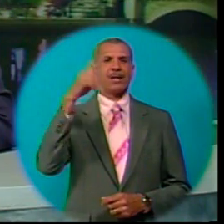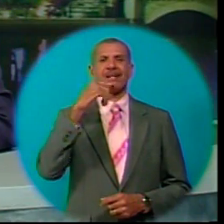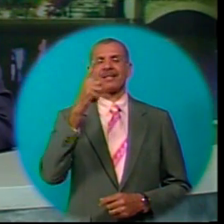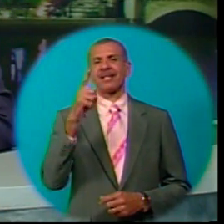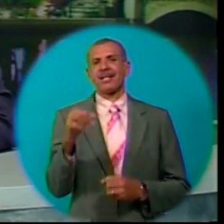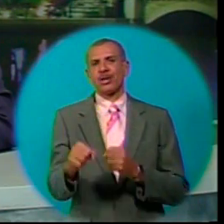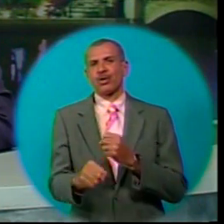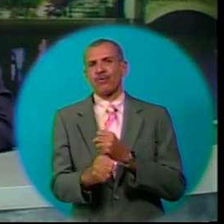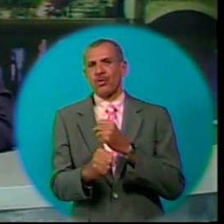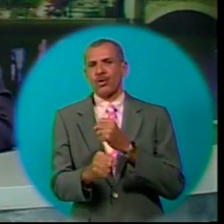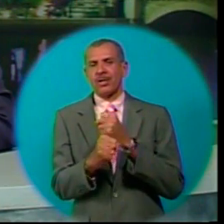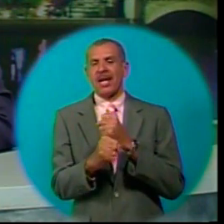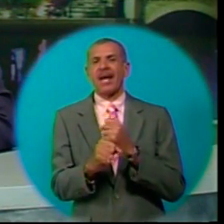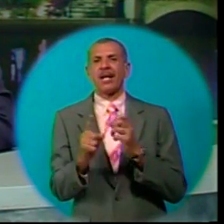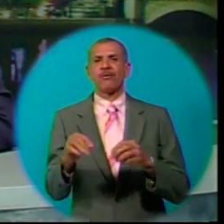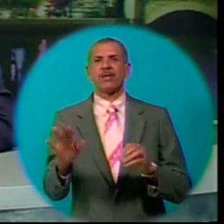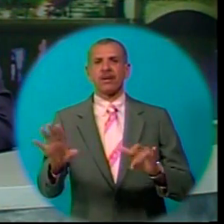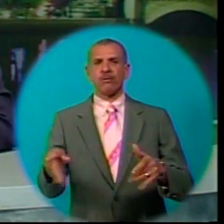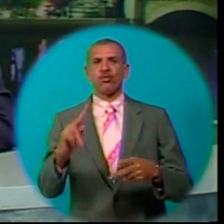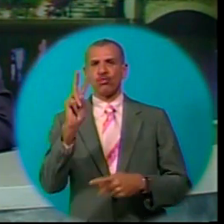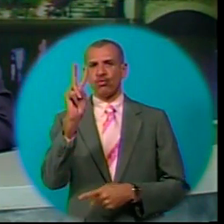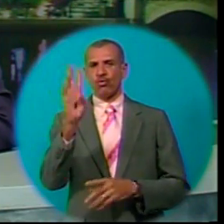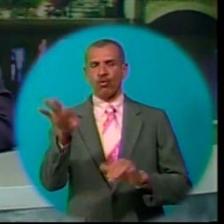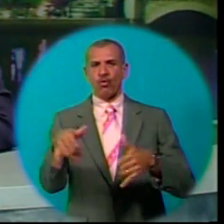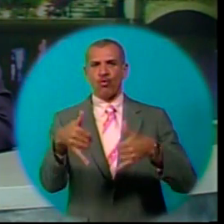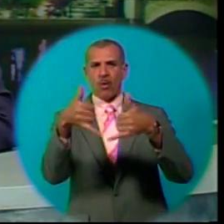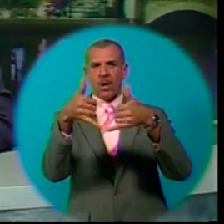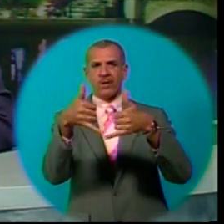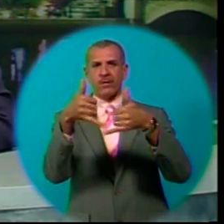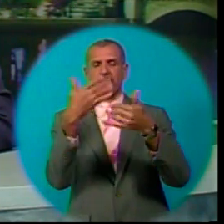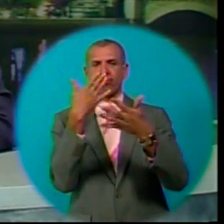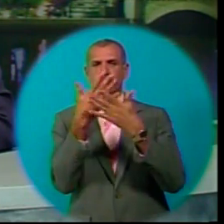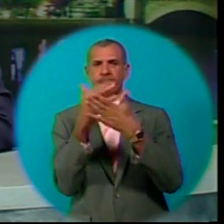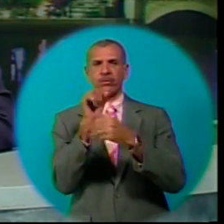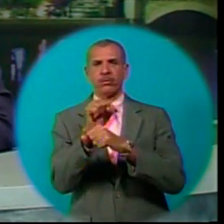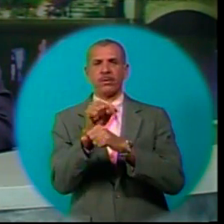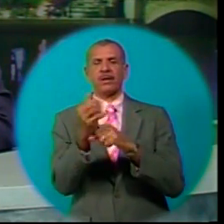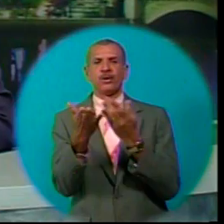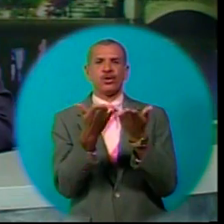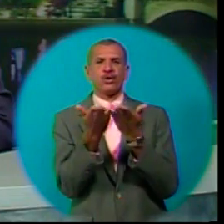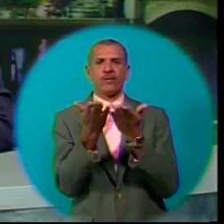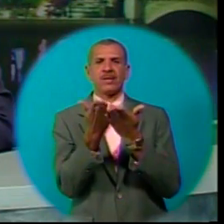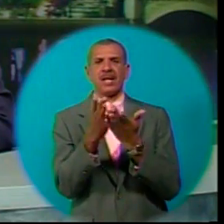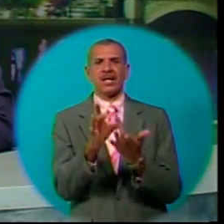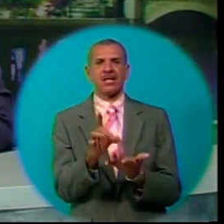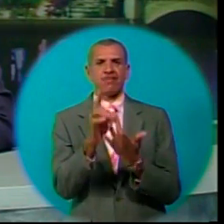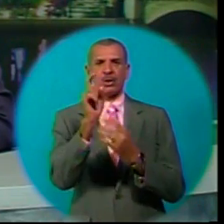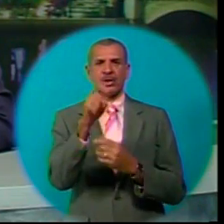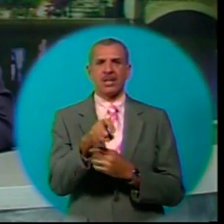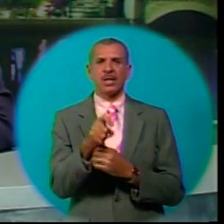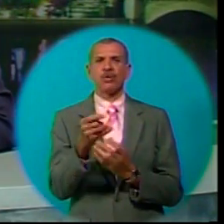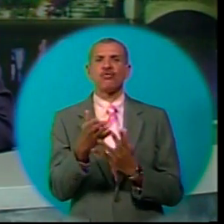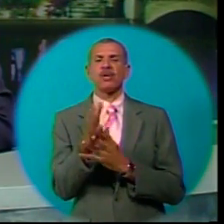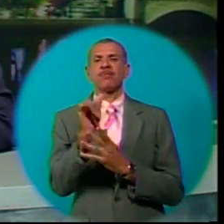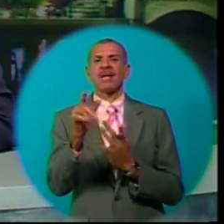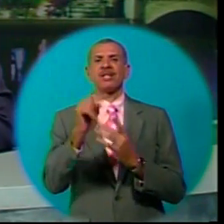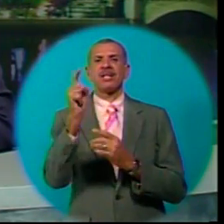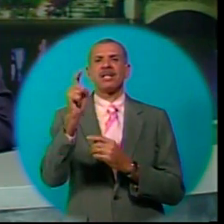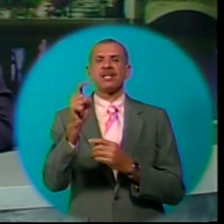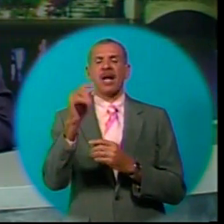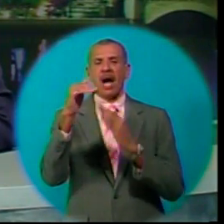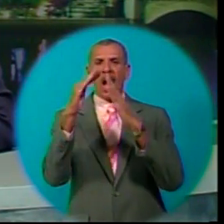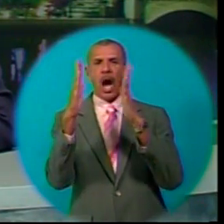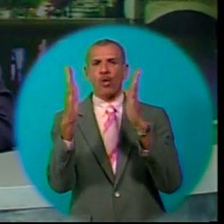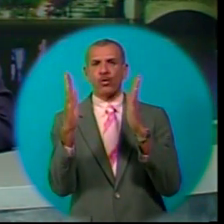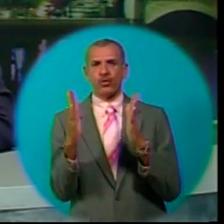has received 2 awards for its outstanding community service for creating awareness about special needs through the Special Needs House.